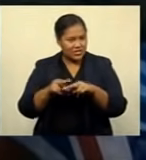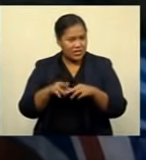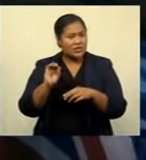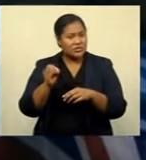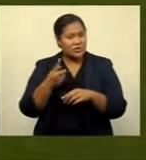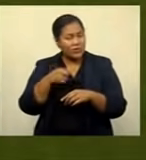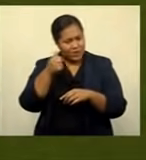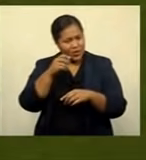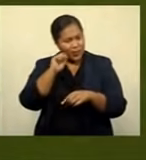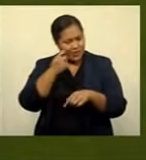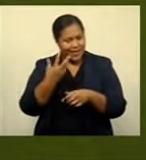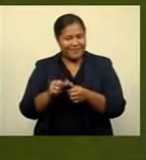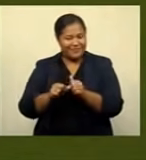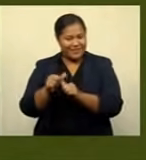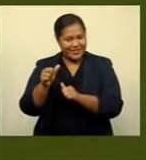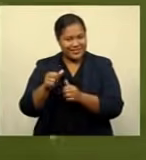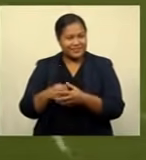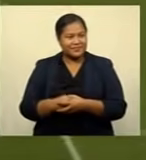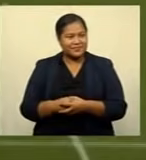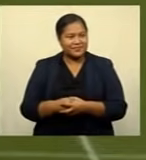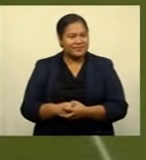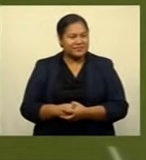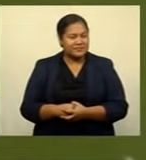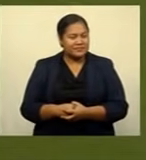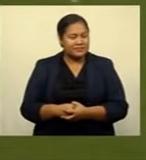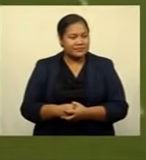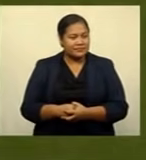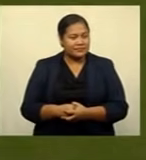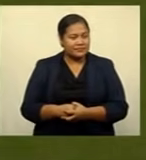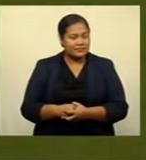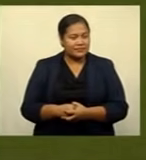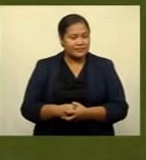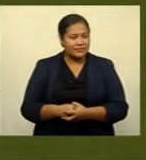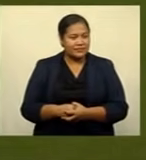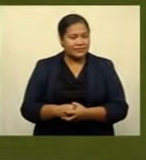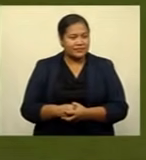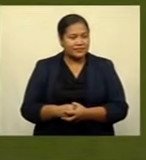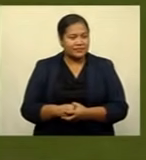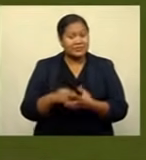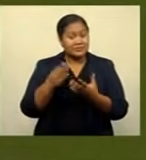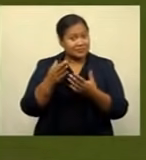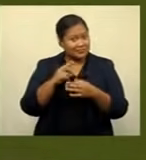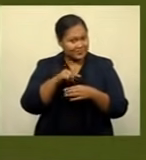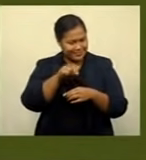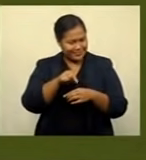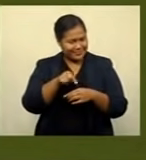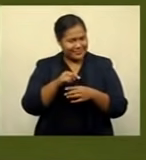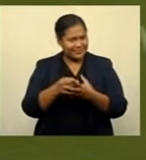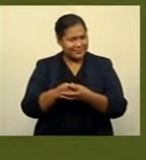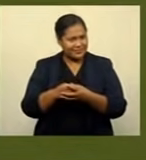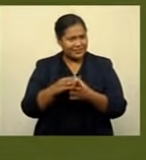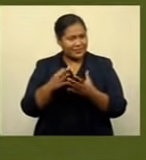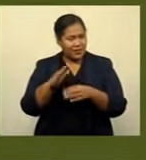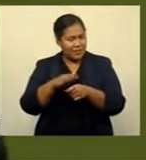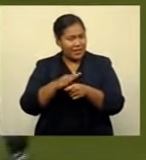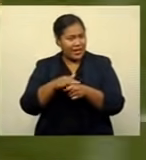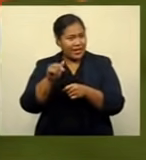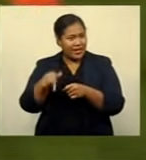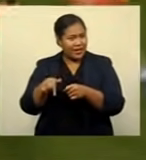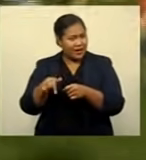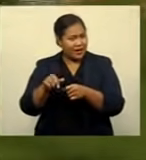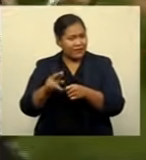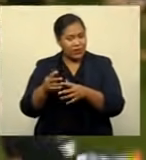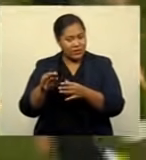got to get better. Going to win themselves a penalty if they need it. Qantas counterpart Ian Foster now knows who will make his side for the Bledisloe and